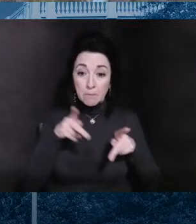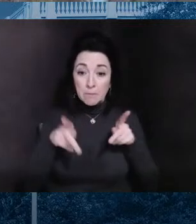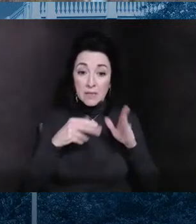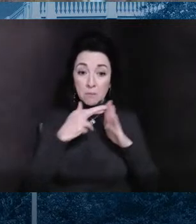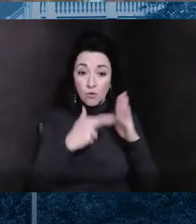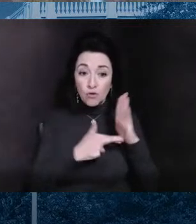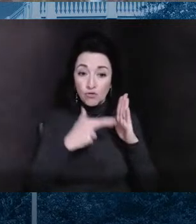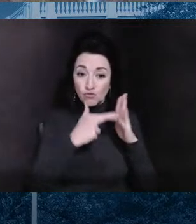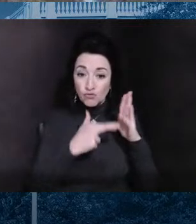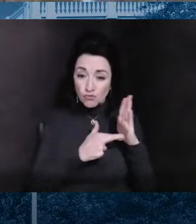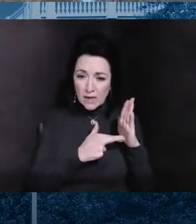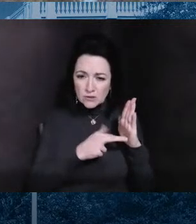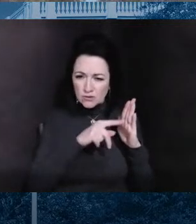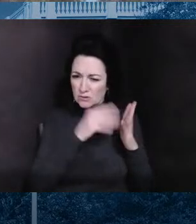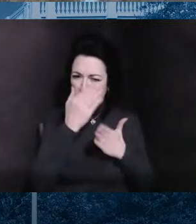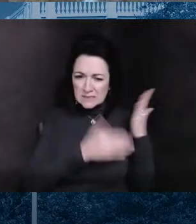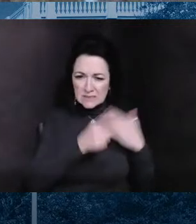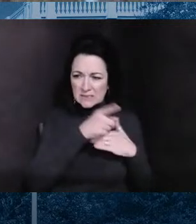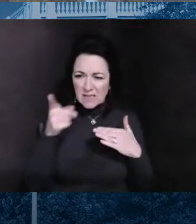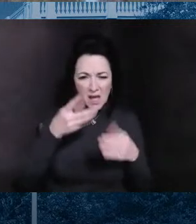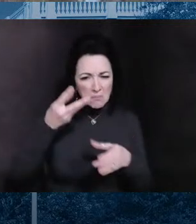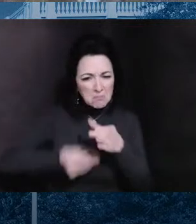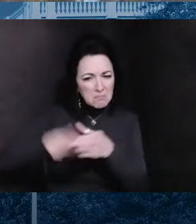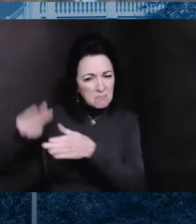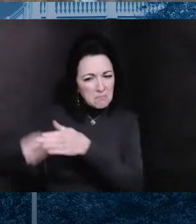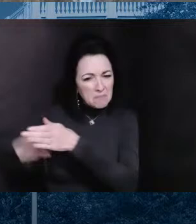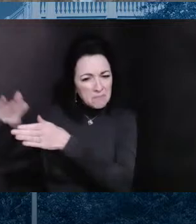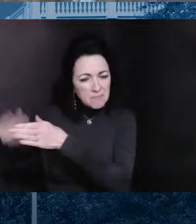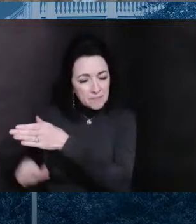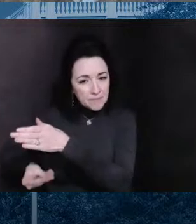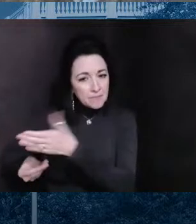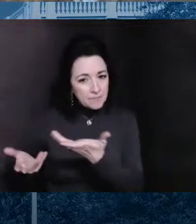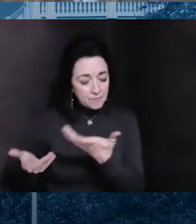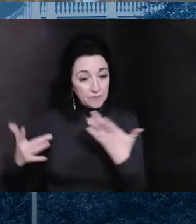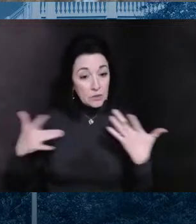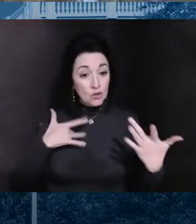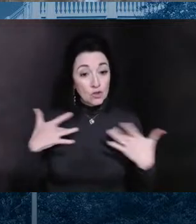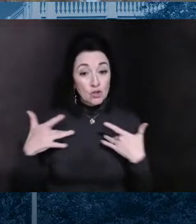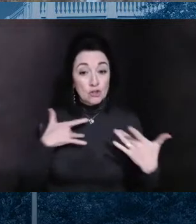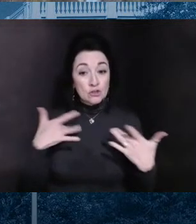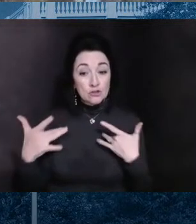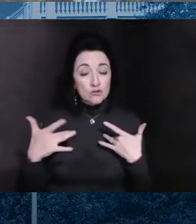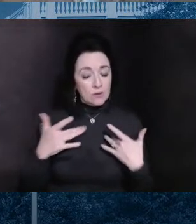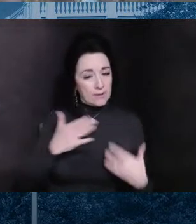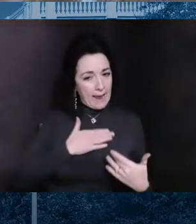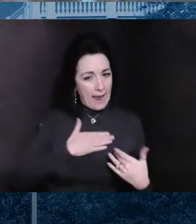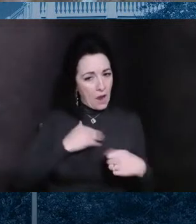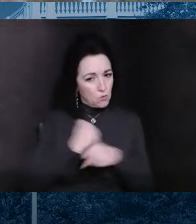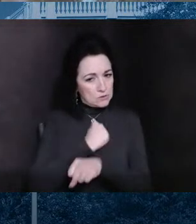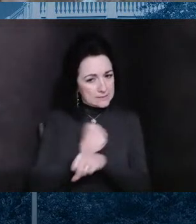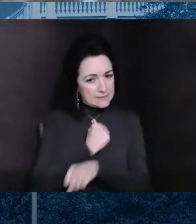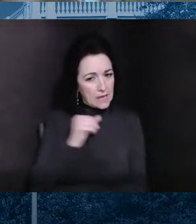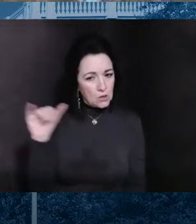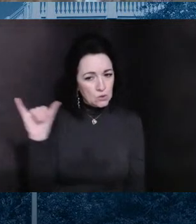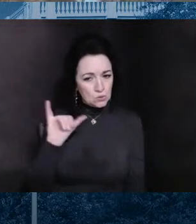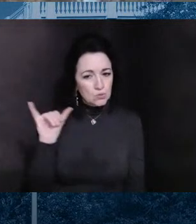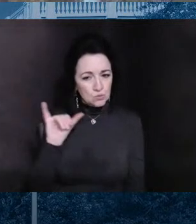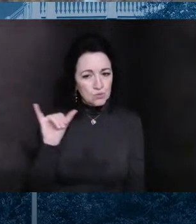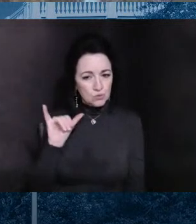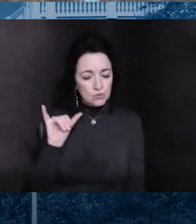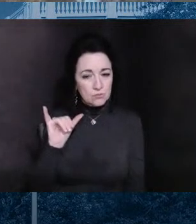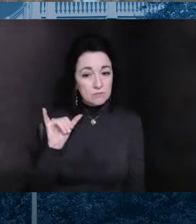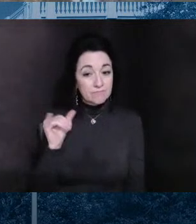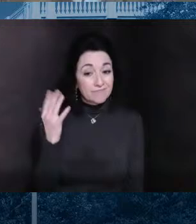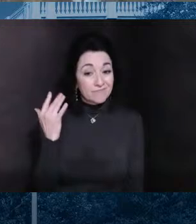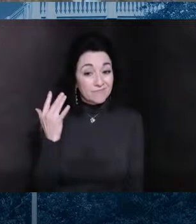point. I will point out that we do have some concerns about our data. Now, a new national study showed